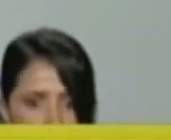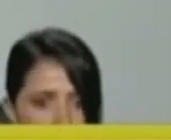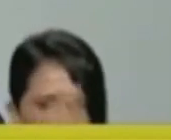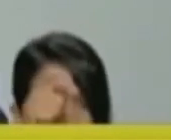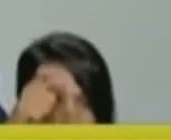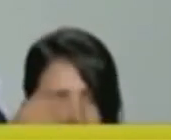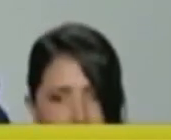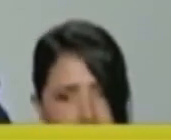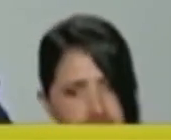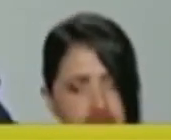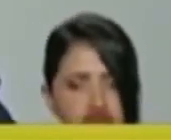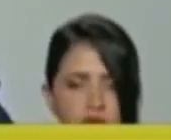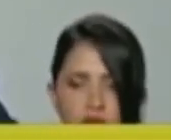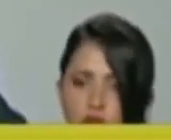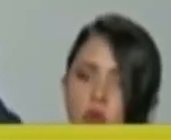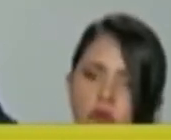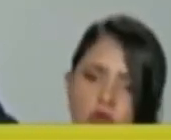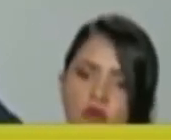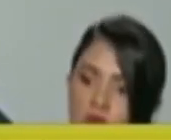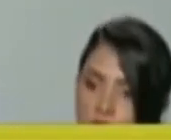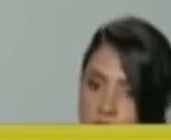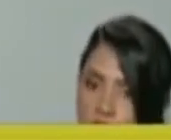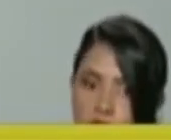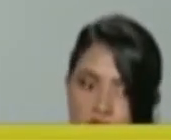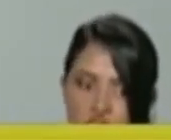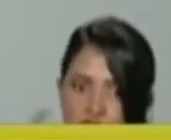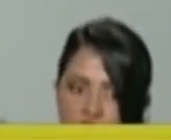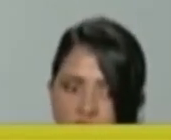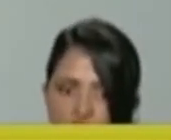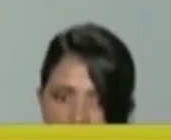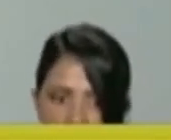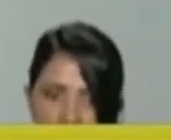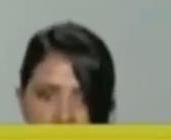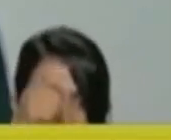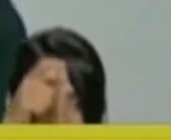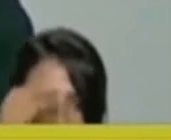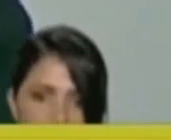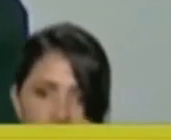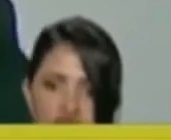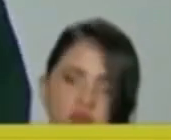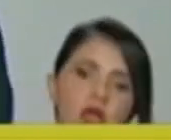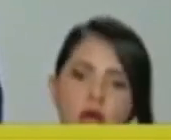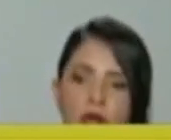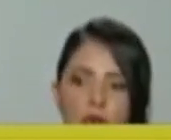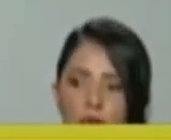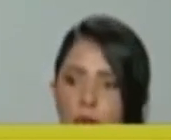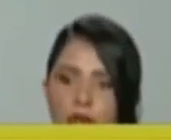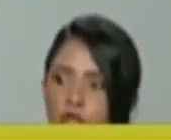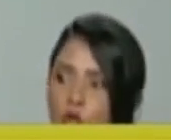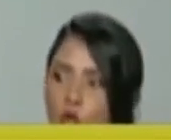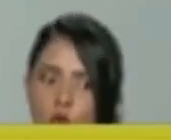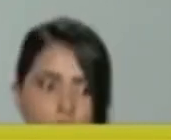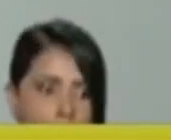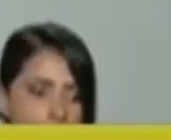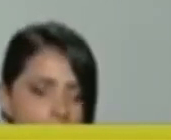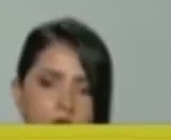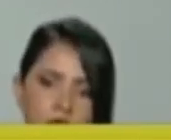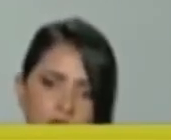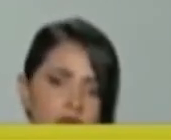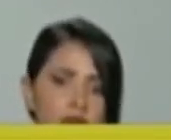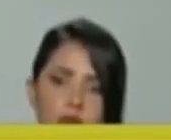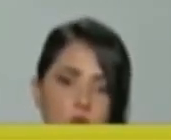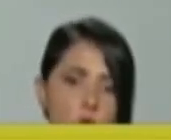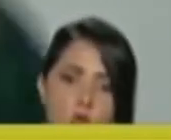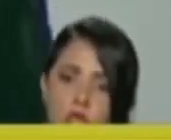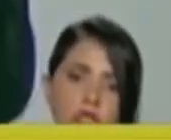There was built a narrative in which he was a demon. And this narrative was created in the